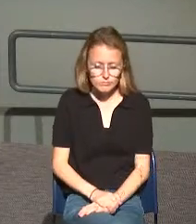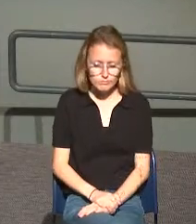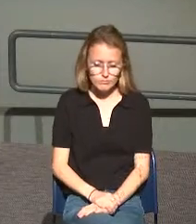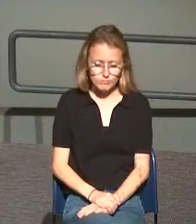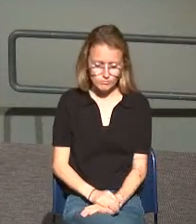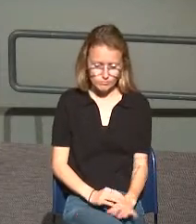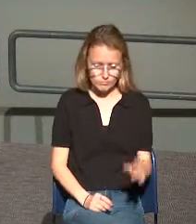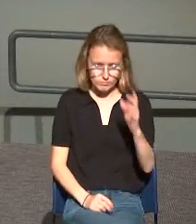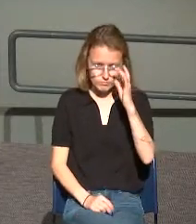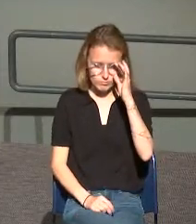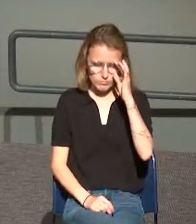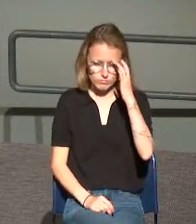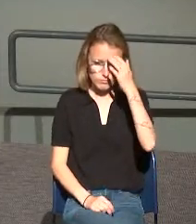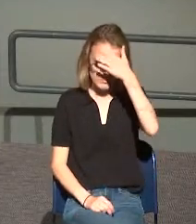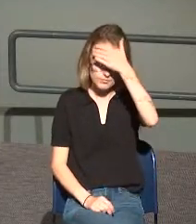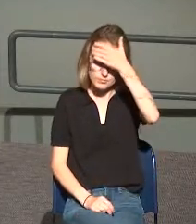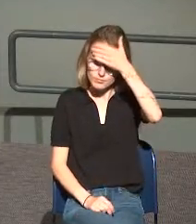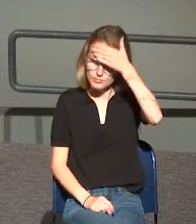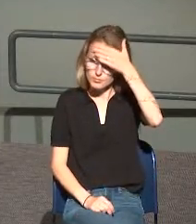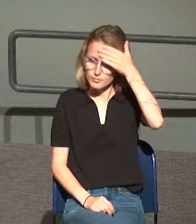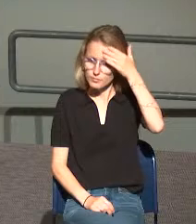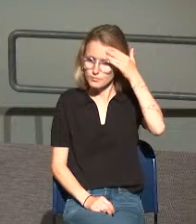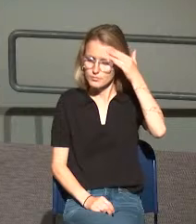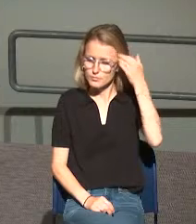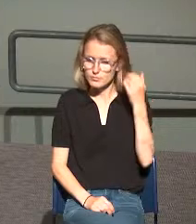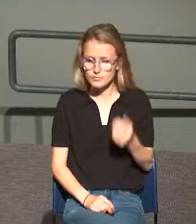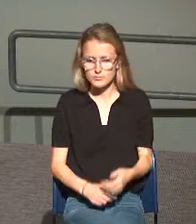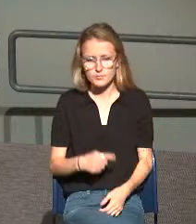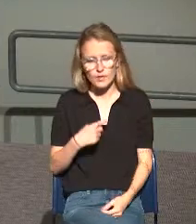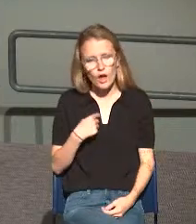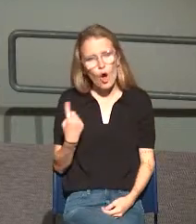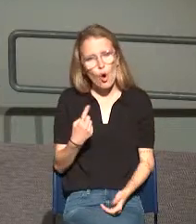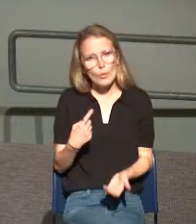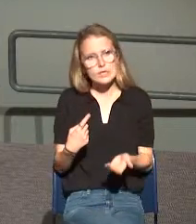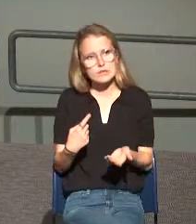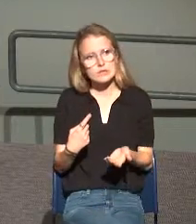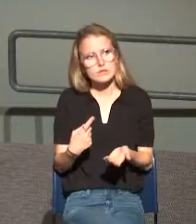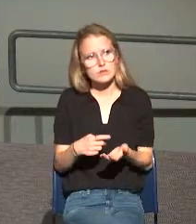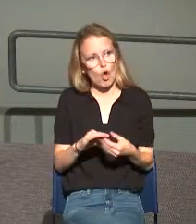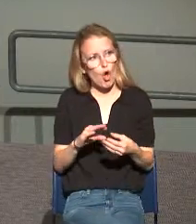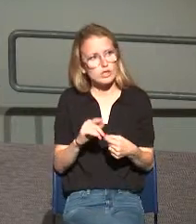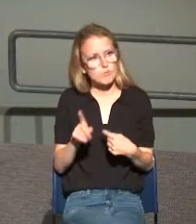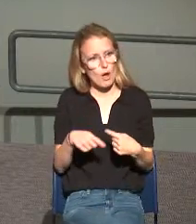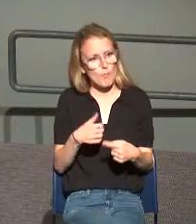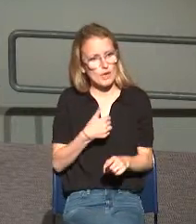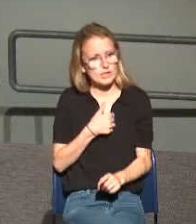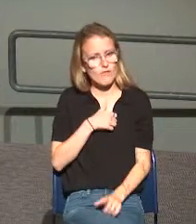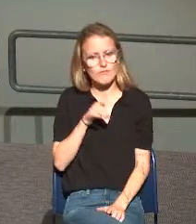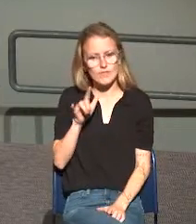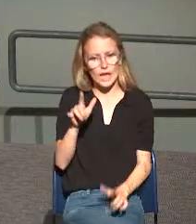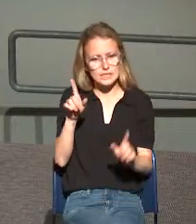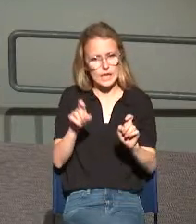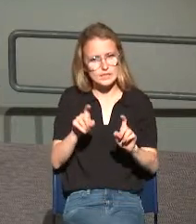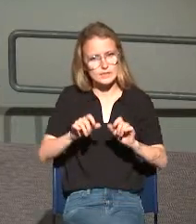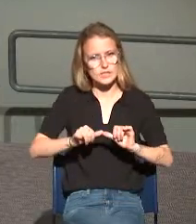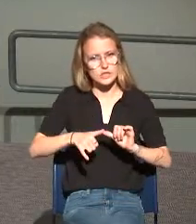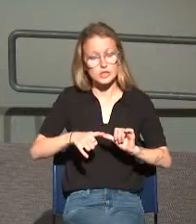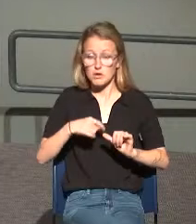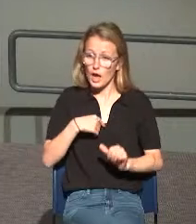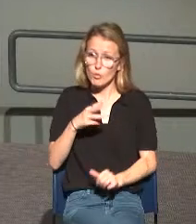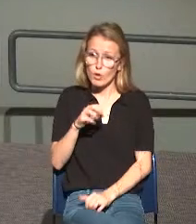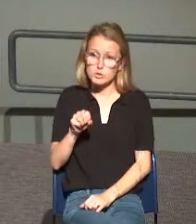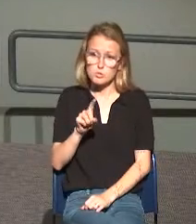So I actually always talk about being a flight test engineer. I mean, I was one of only a handful of women flight test